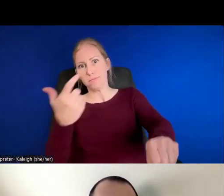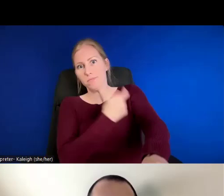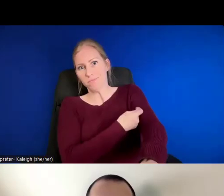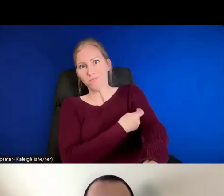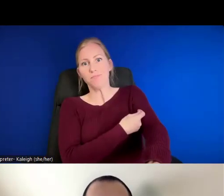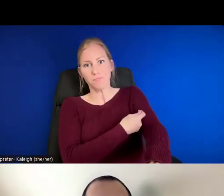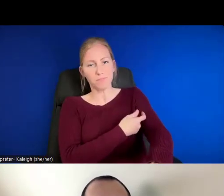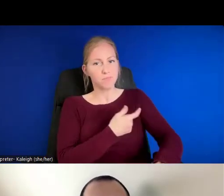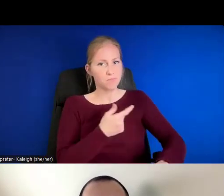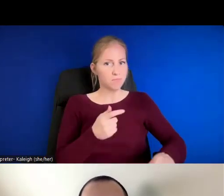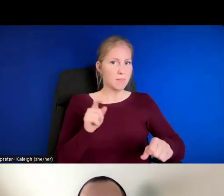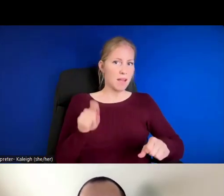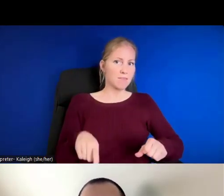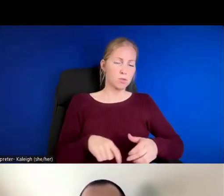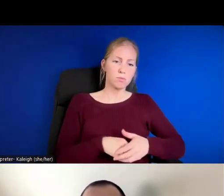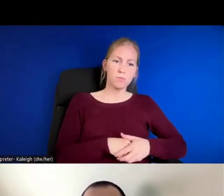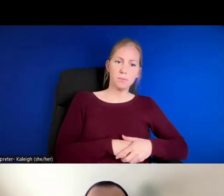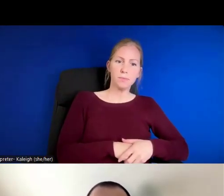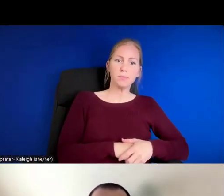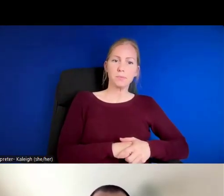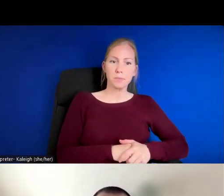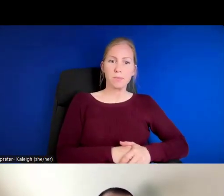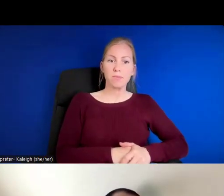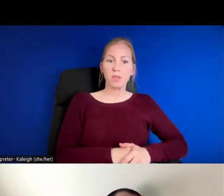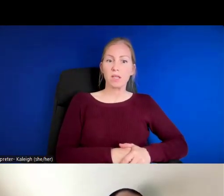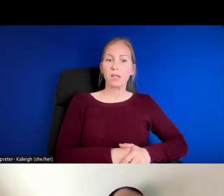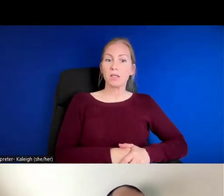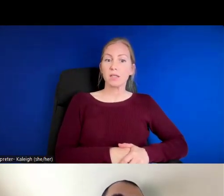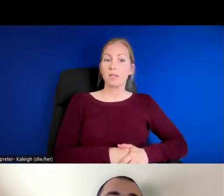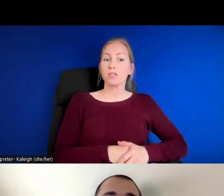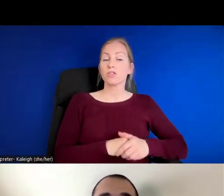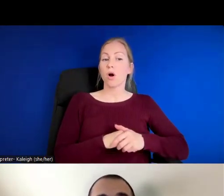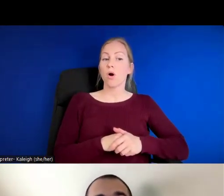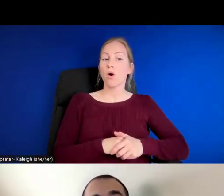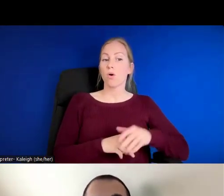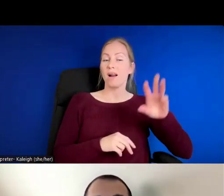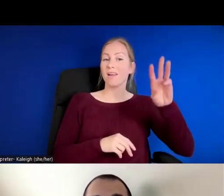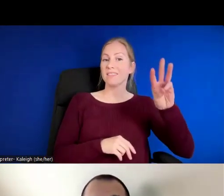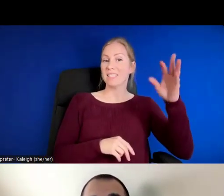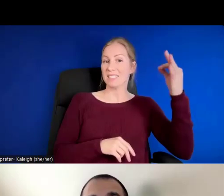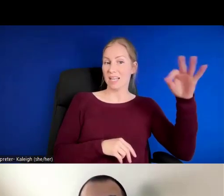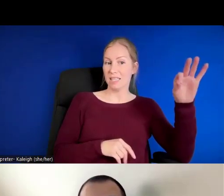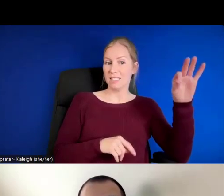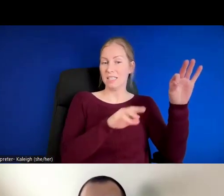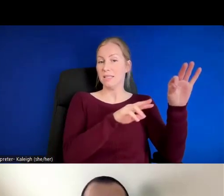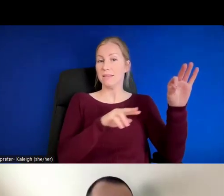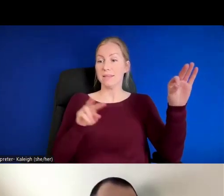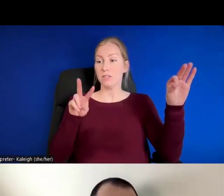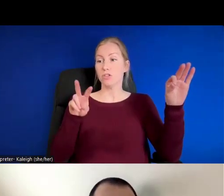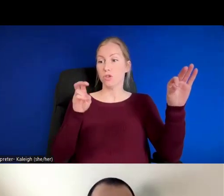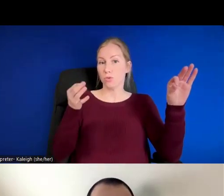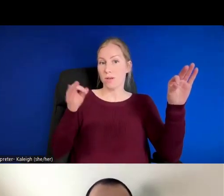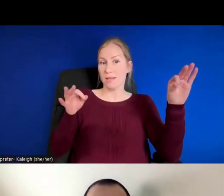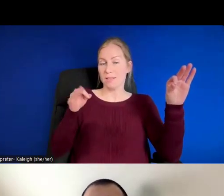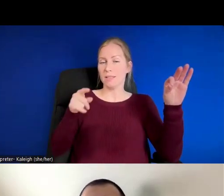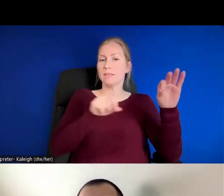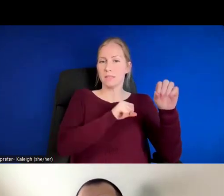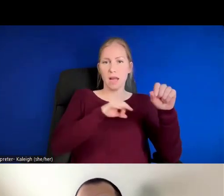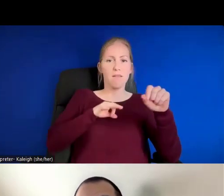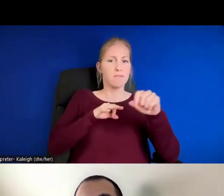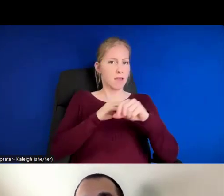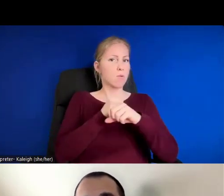intramuscular medication. In 219 of those events, staff were wearing riot gear or protective